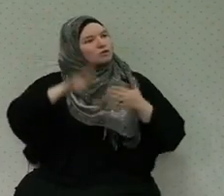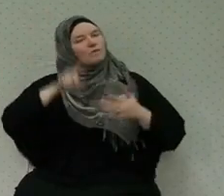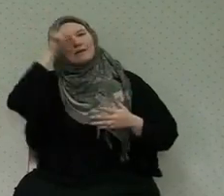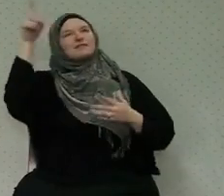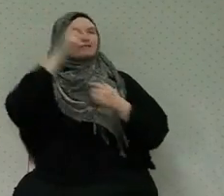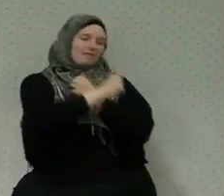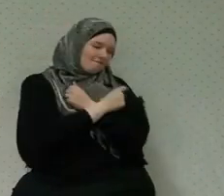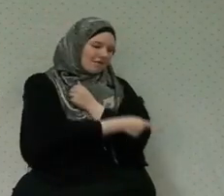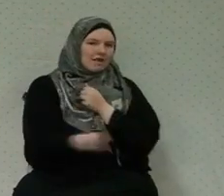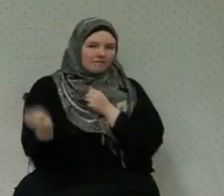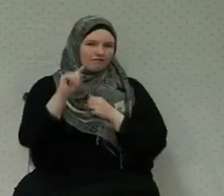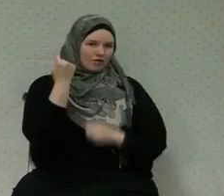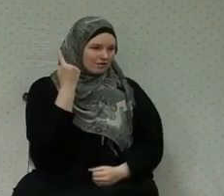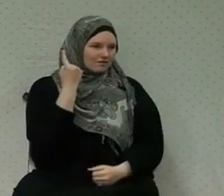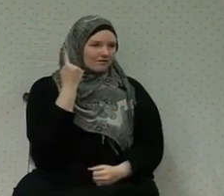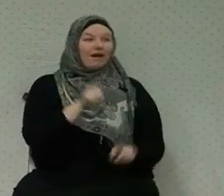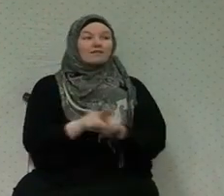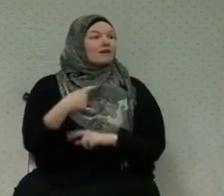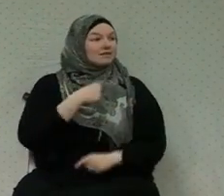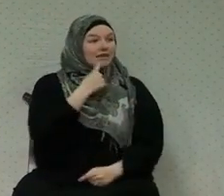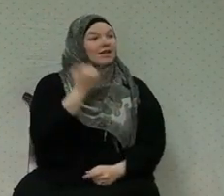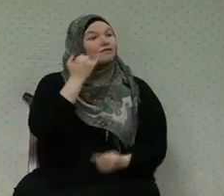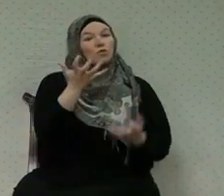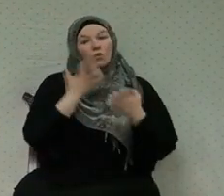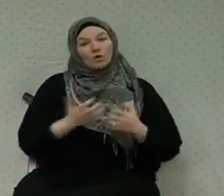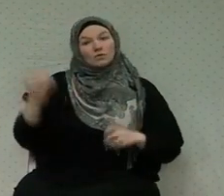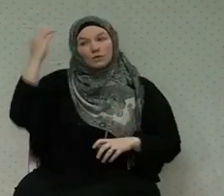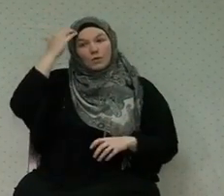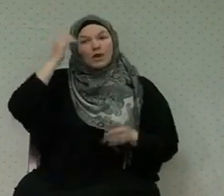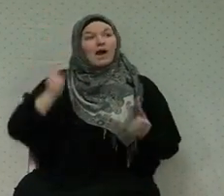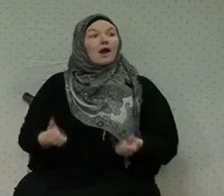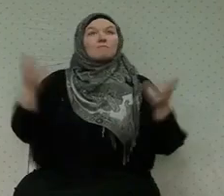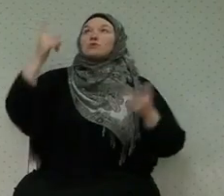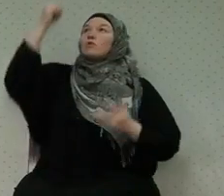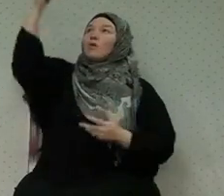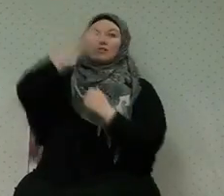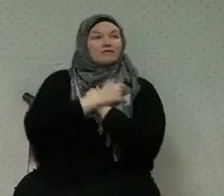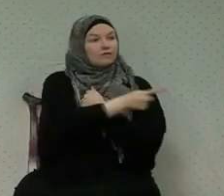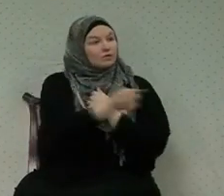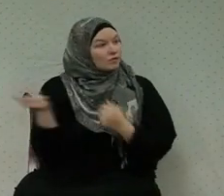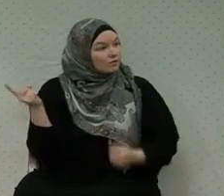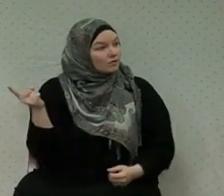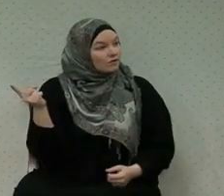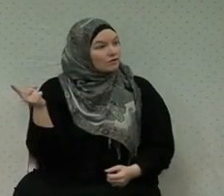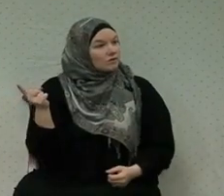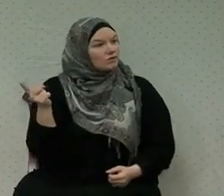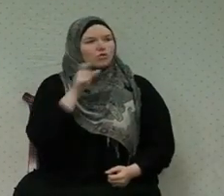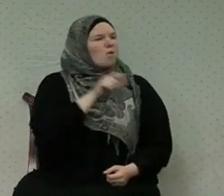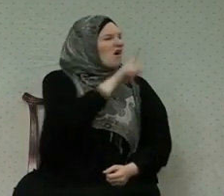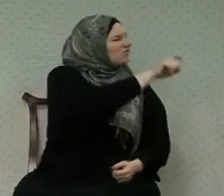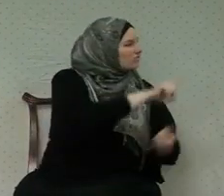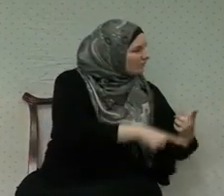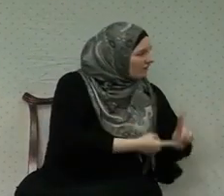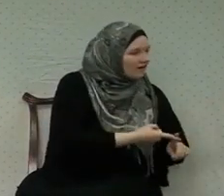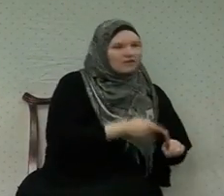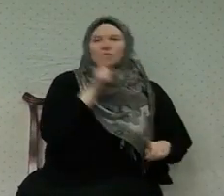love of them. And as I always say, if you want to know how much God loves you, don't ask your neighbor,